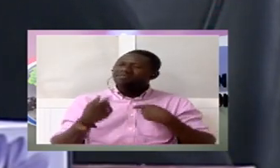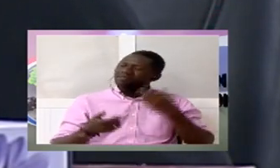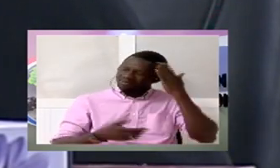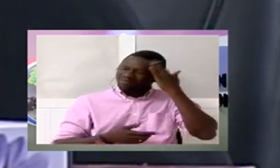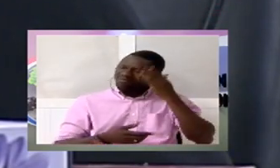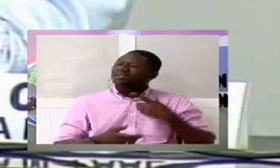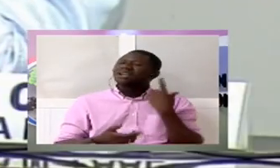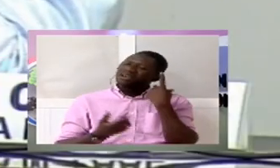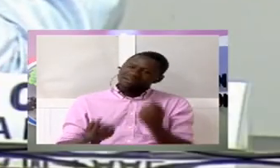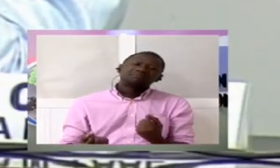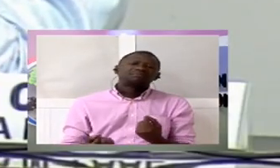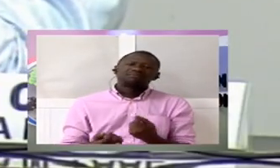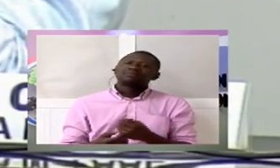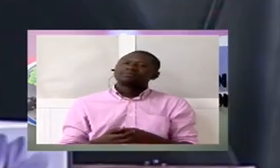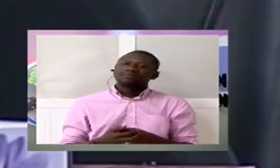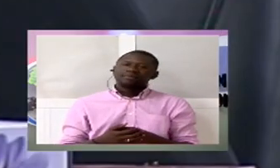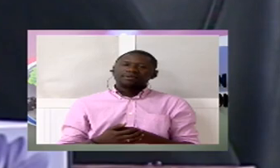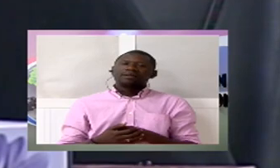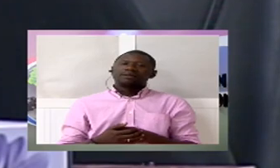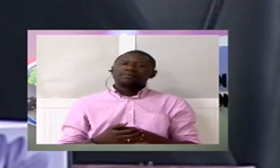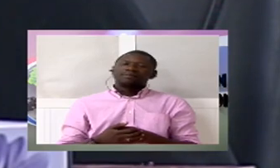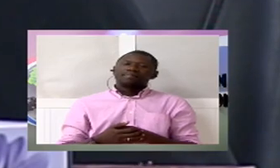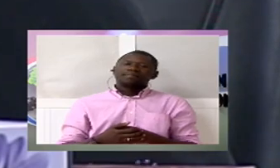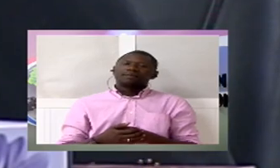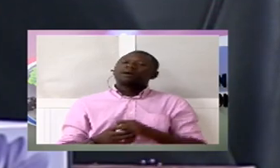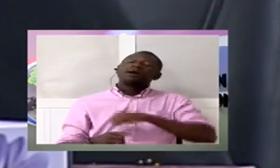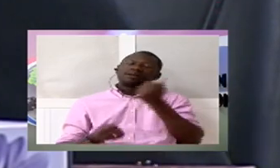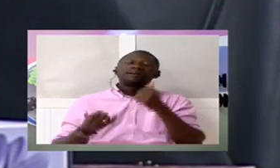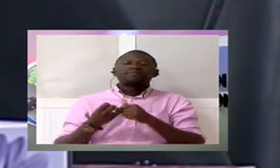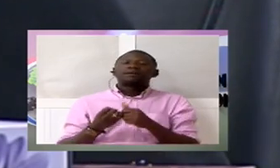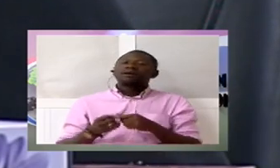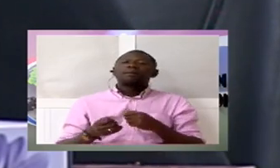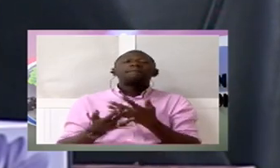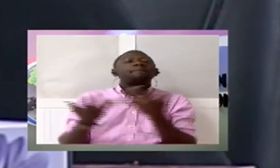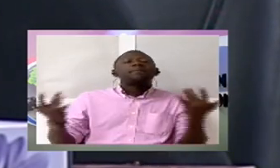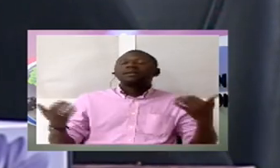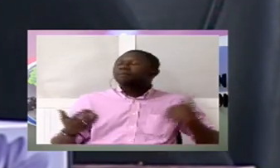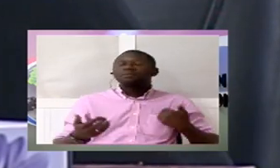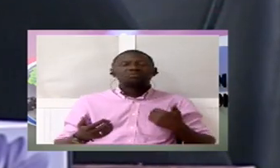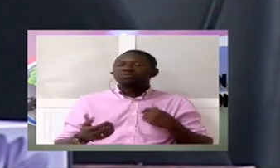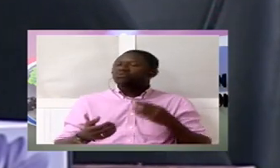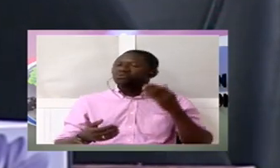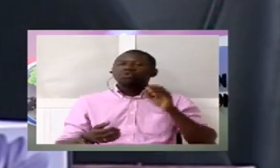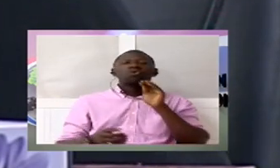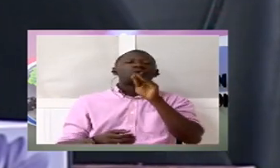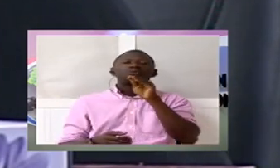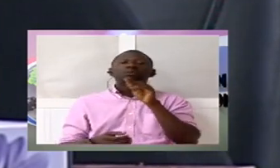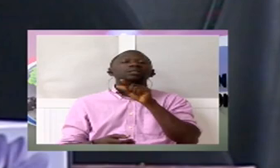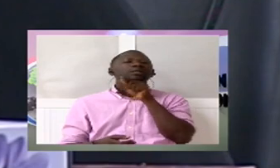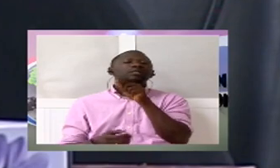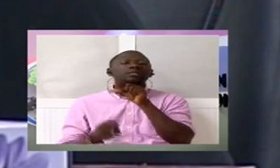my name. It became a popular name, and many people called me by